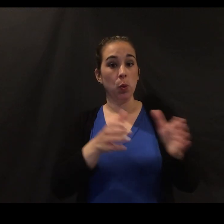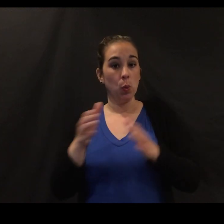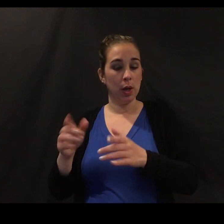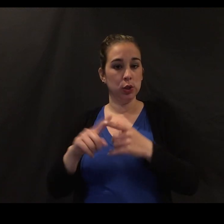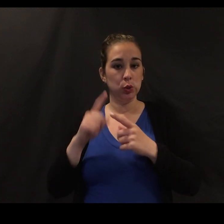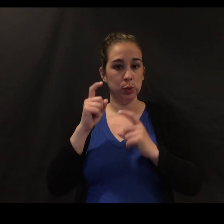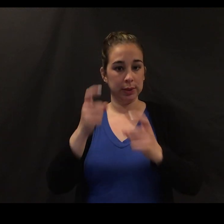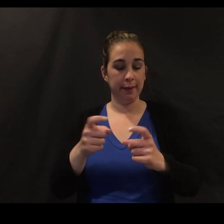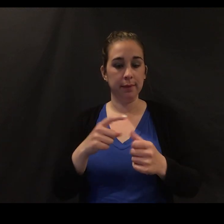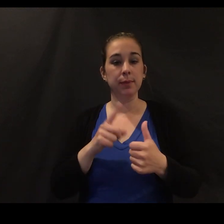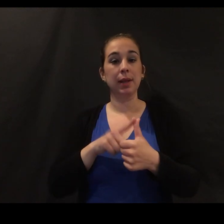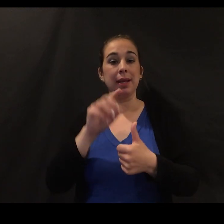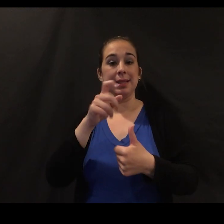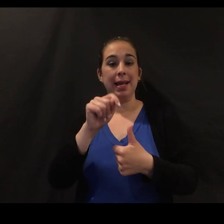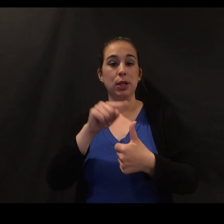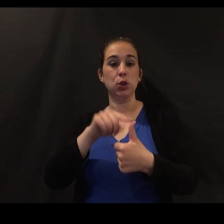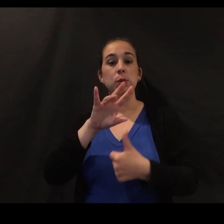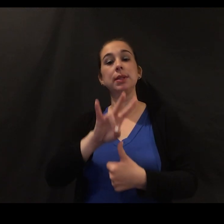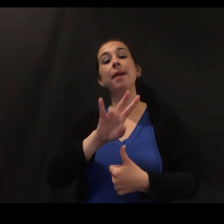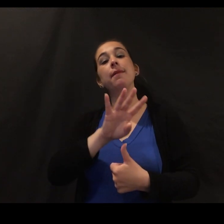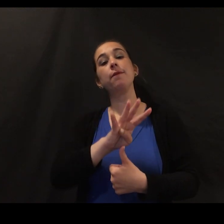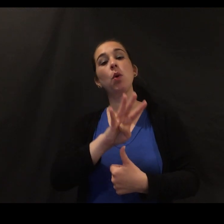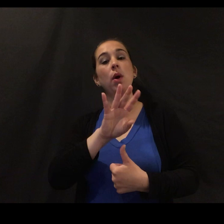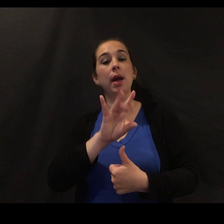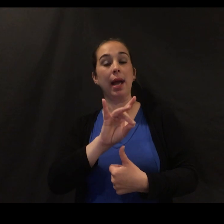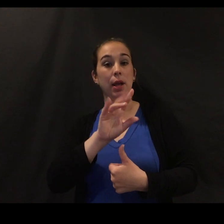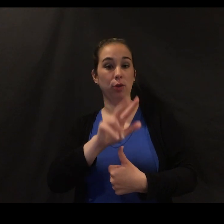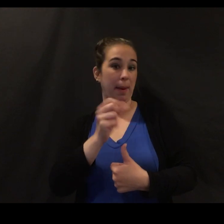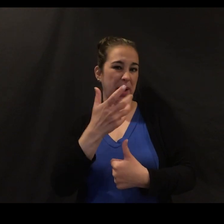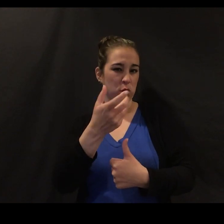to 74483. You can go online to